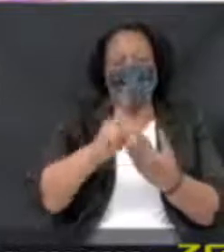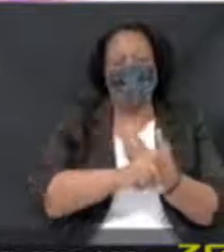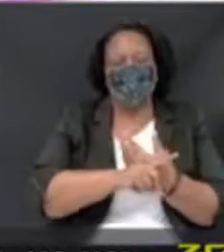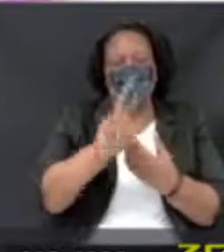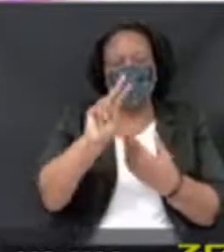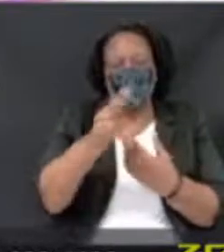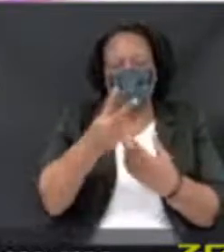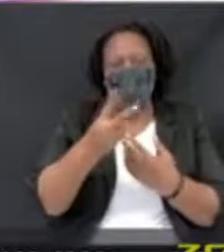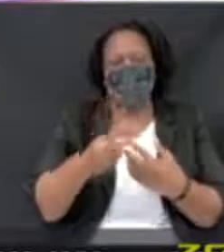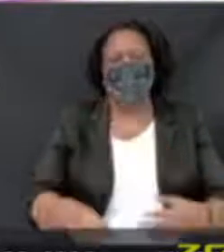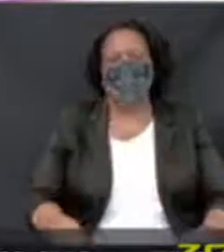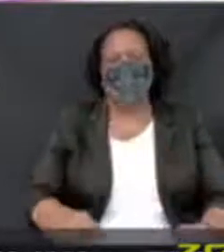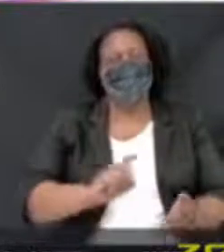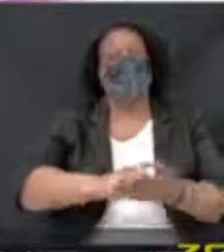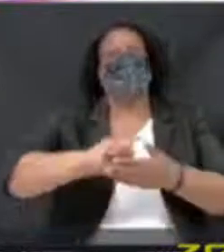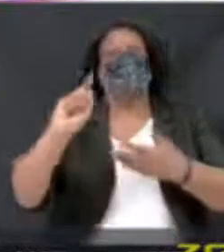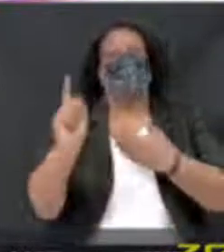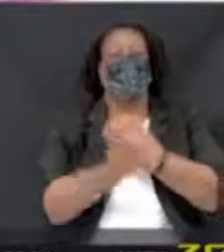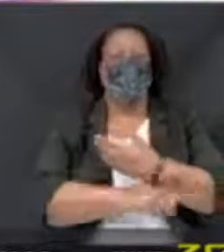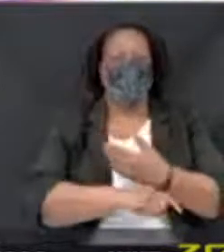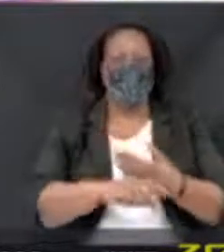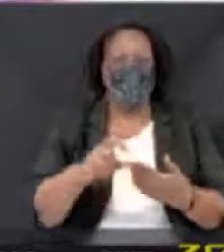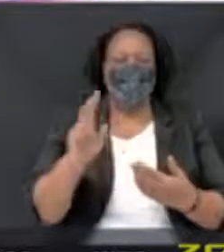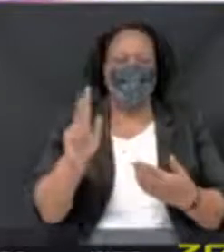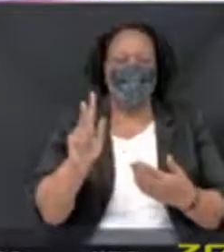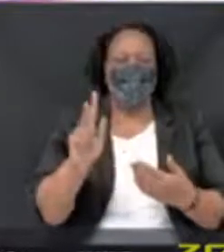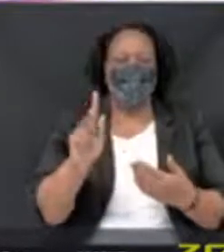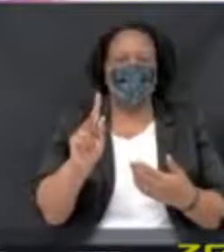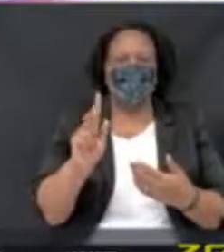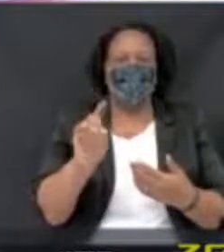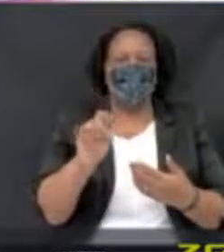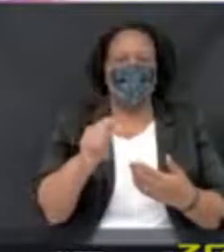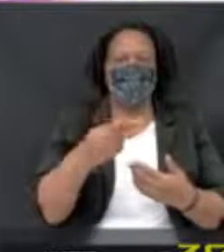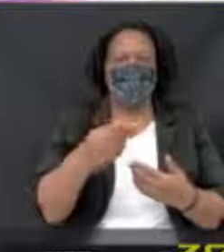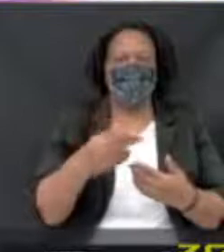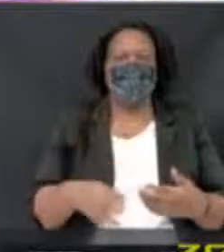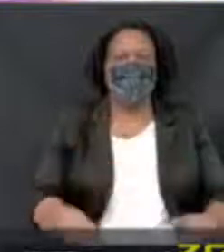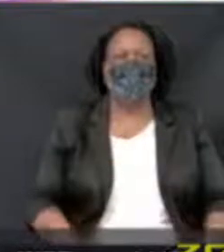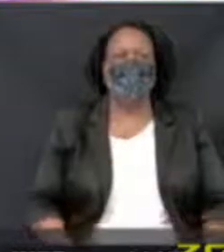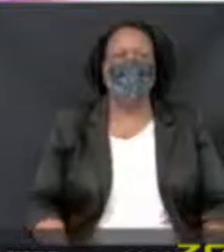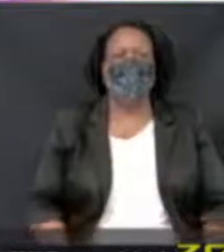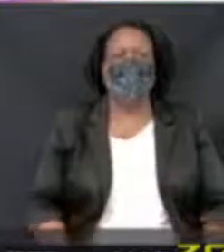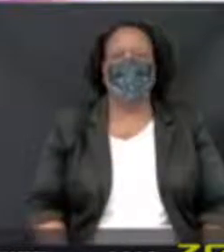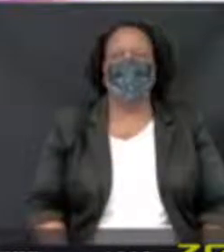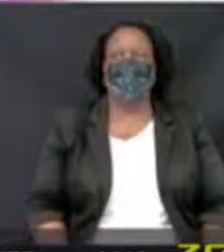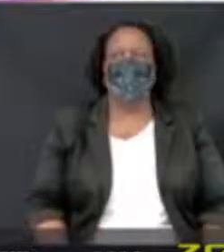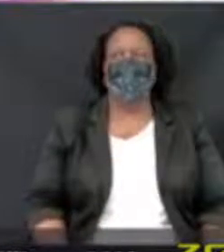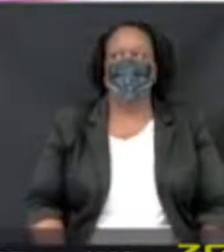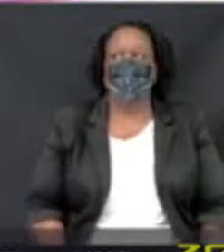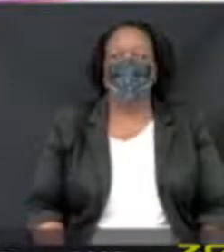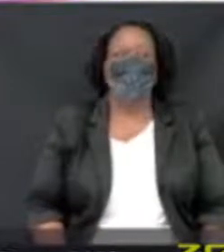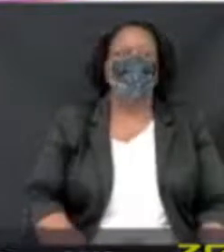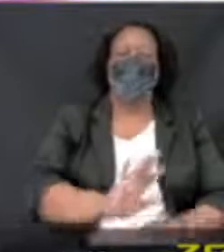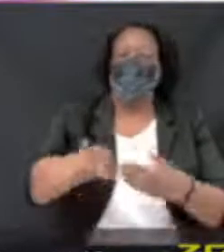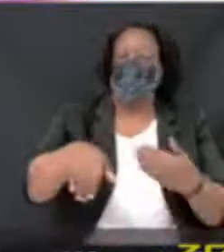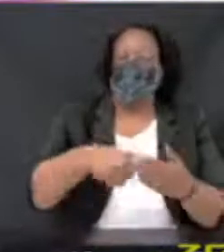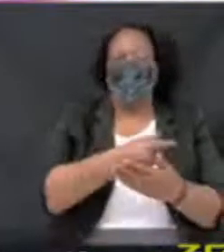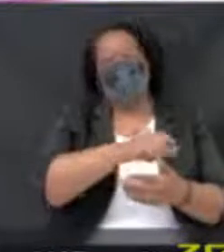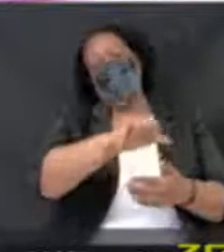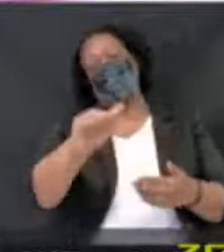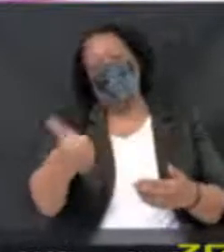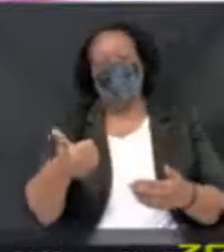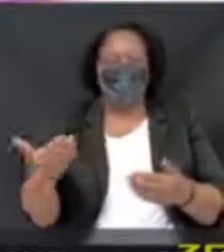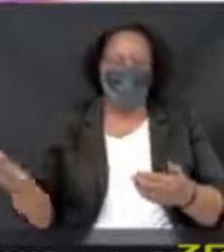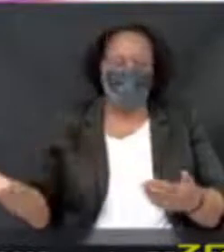removed. This was the only provision that was removed at this time. All the other provisions,